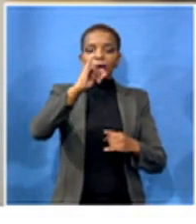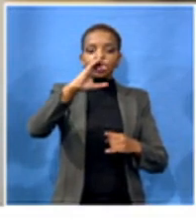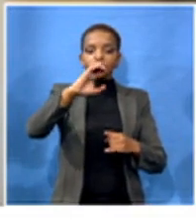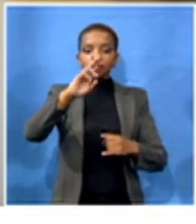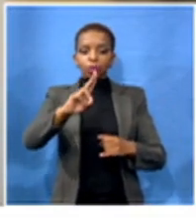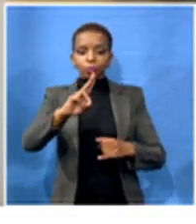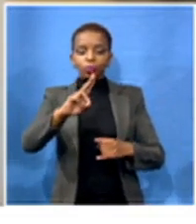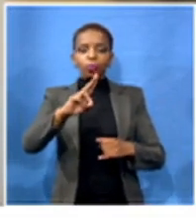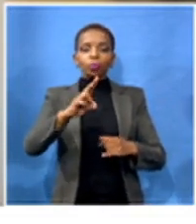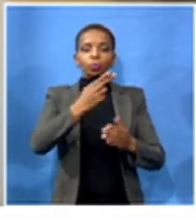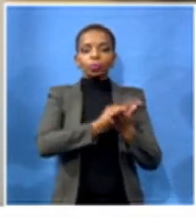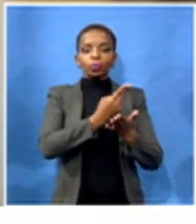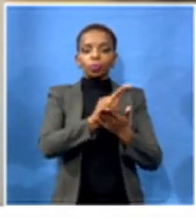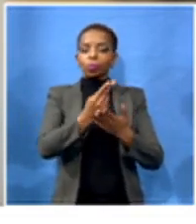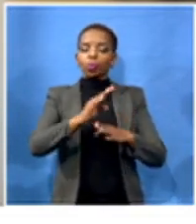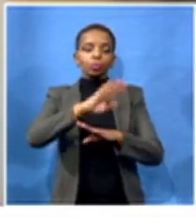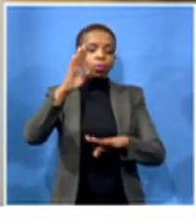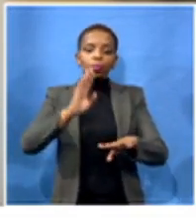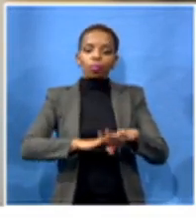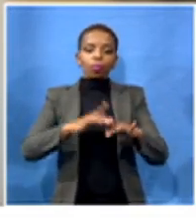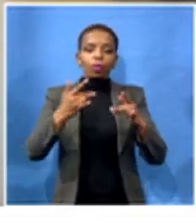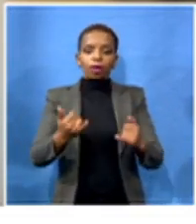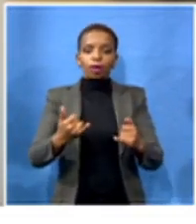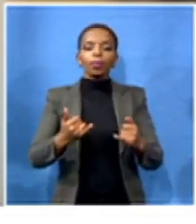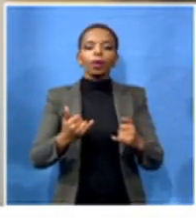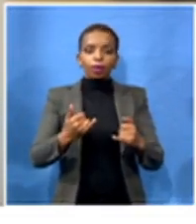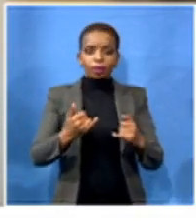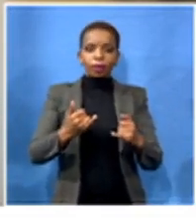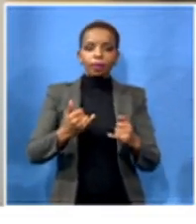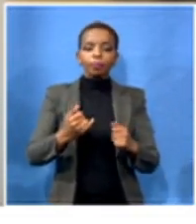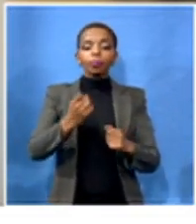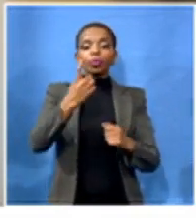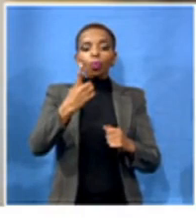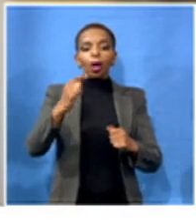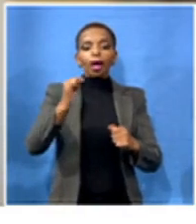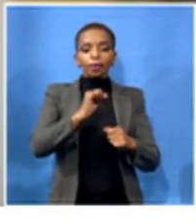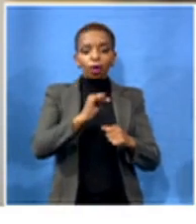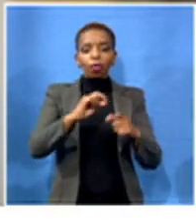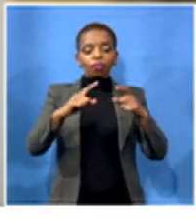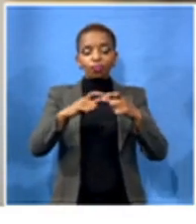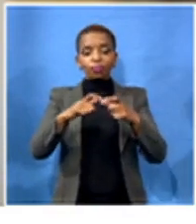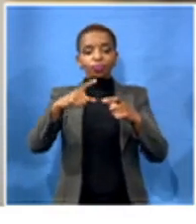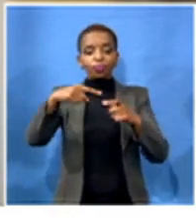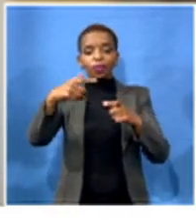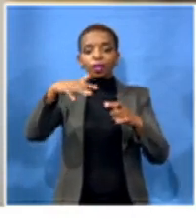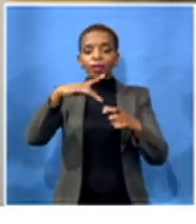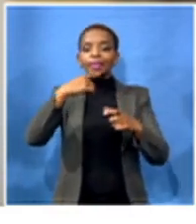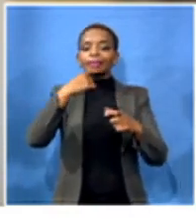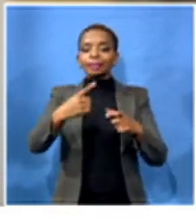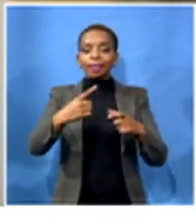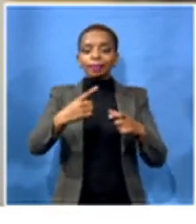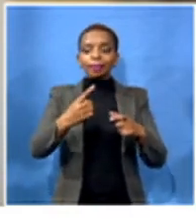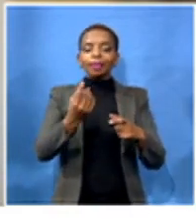patients being admitted. And the cost as well, one of the schemes is reporting that the average that they had was